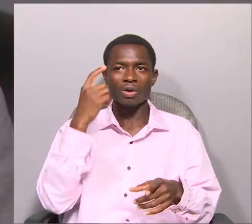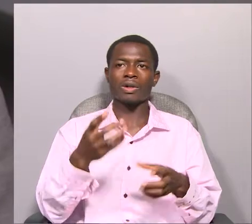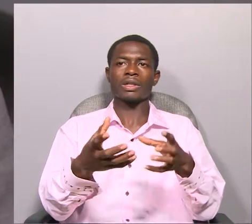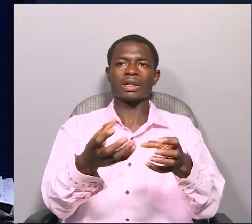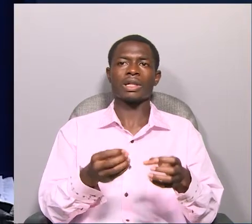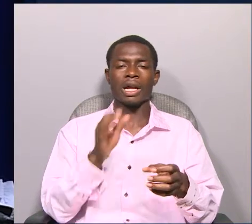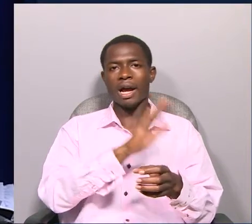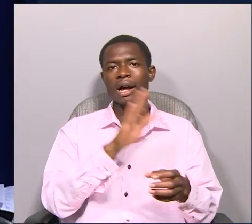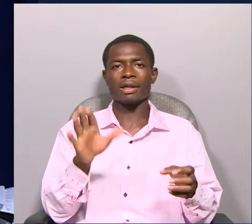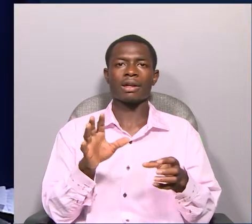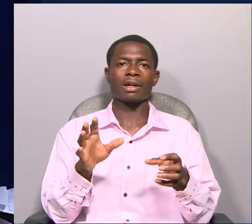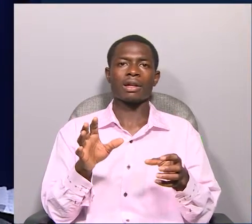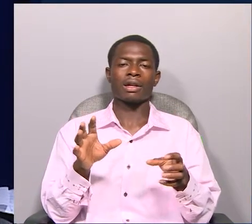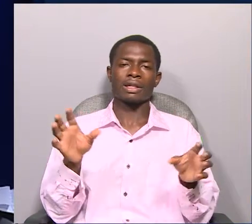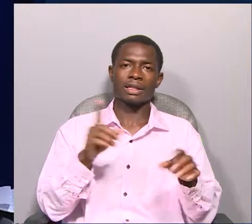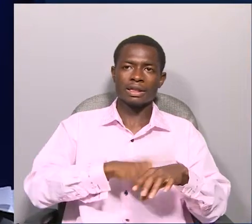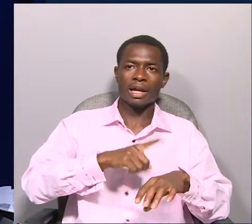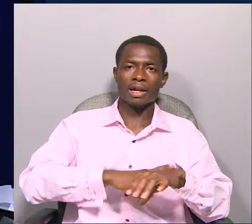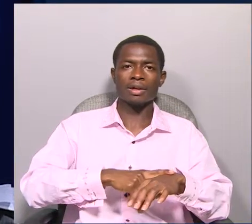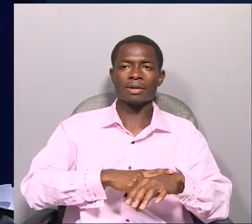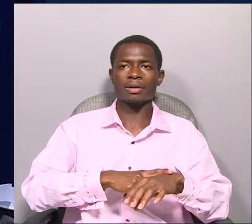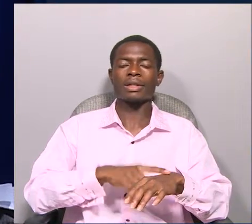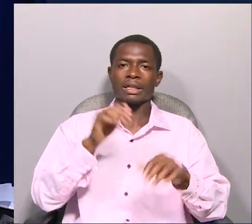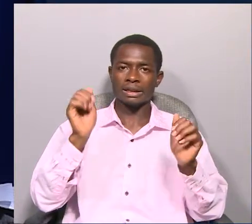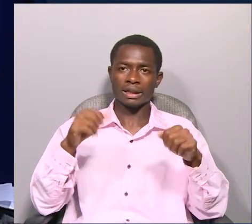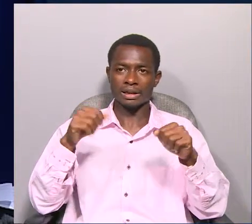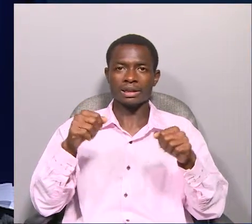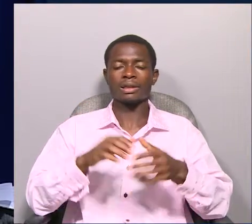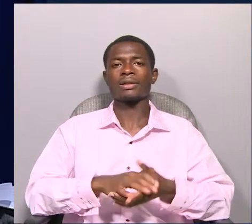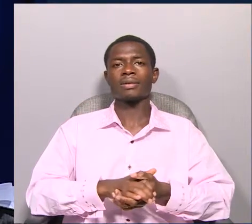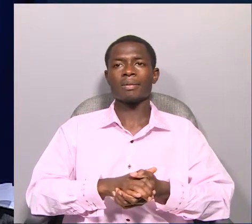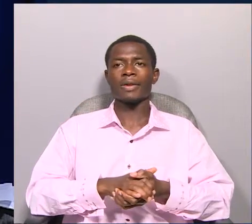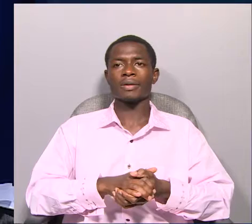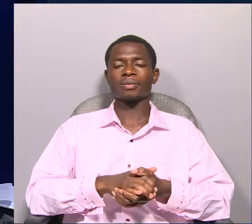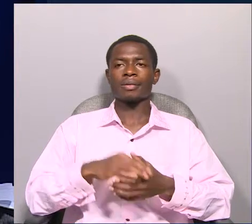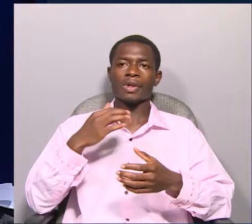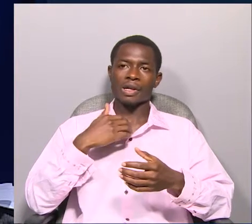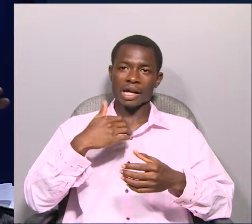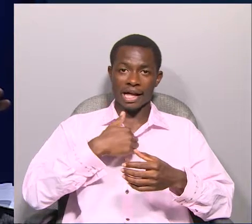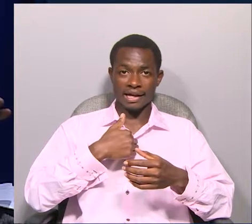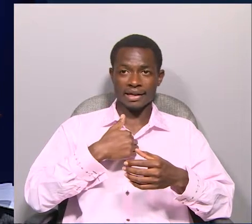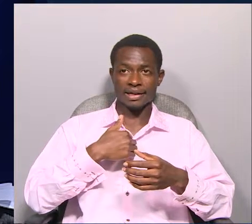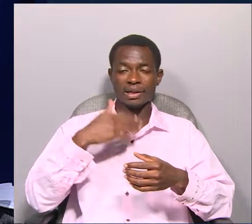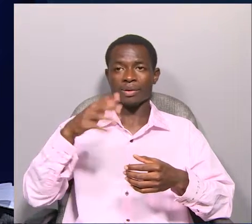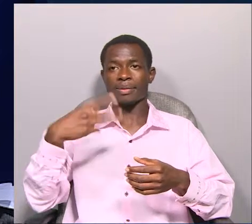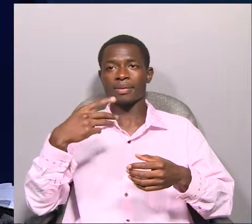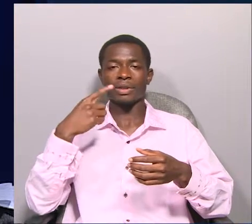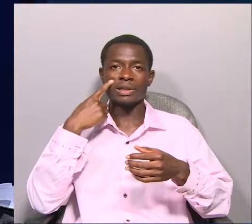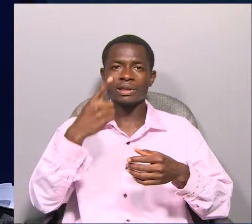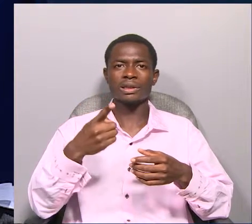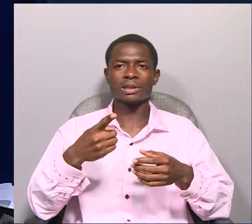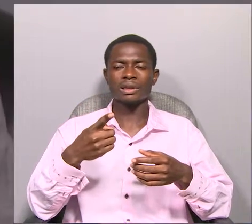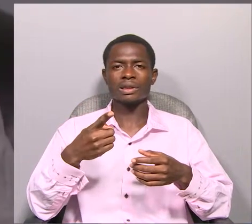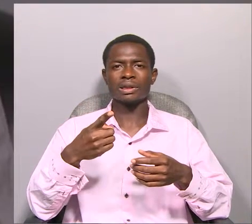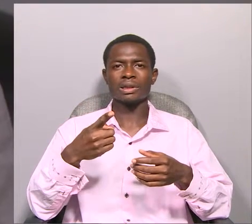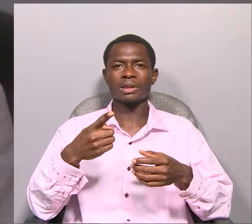these and others who may genuinely want to go into business to take up that opportunity and get access to it. What measures have you put Yes. I was